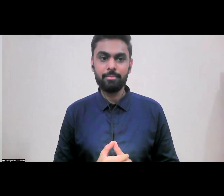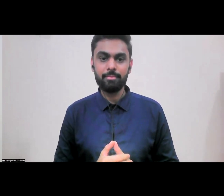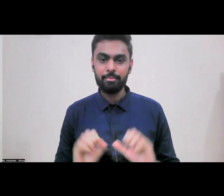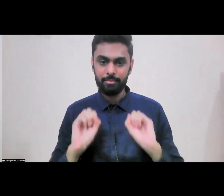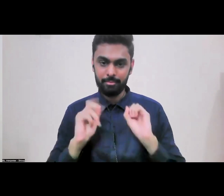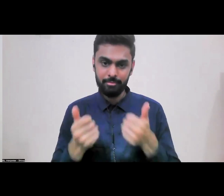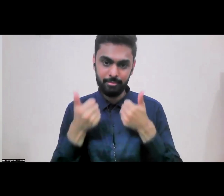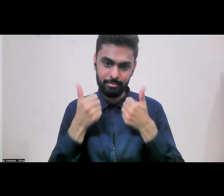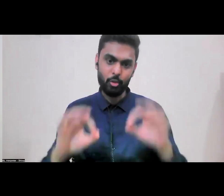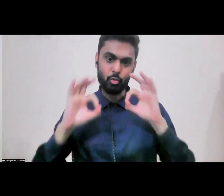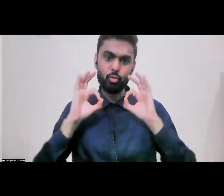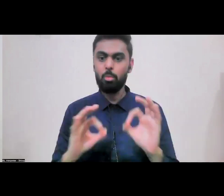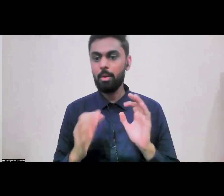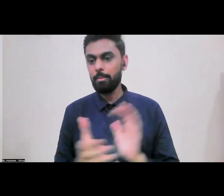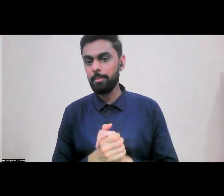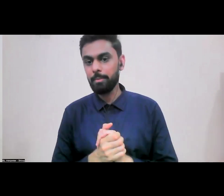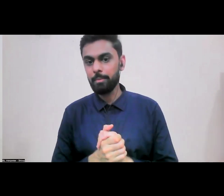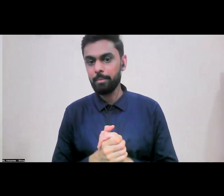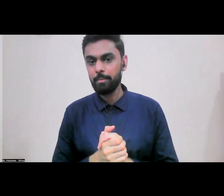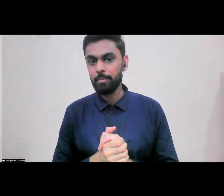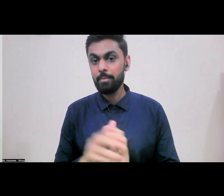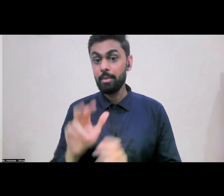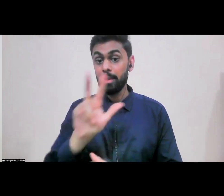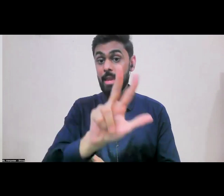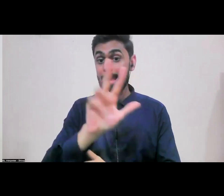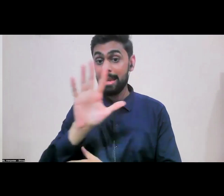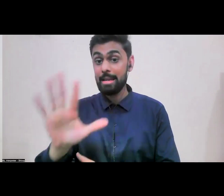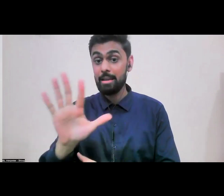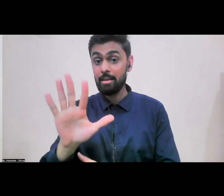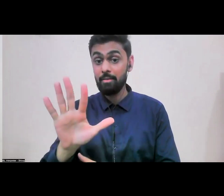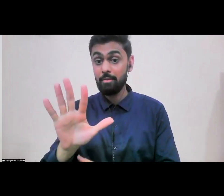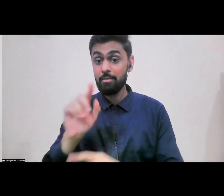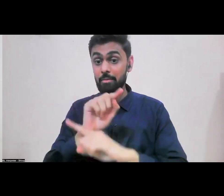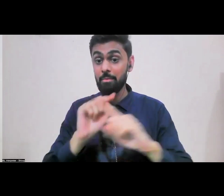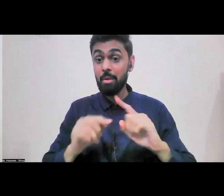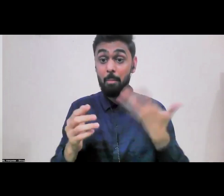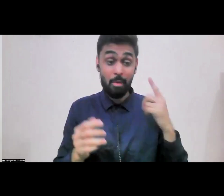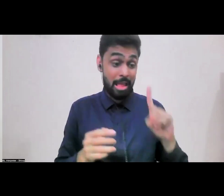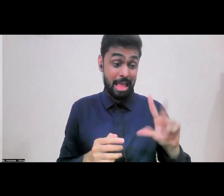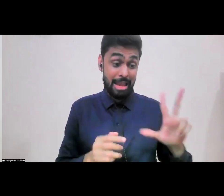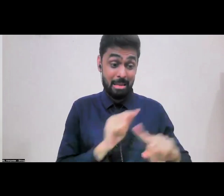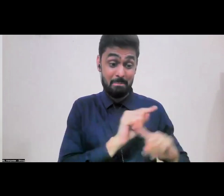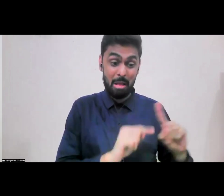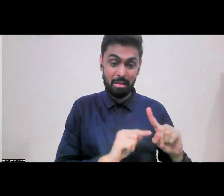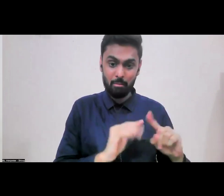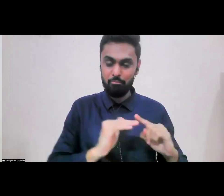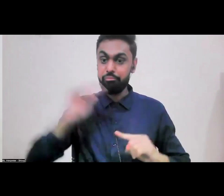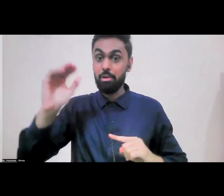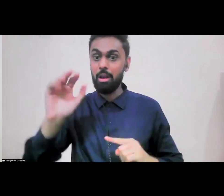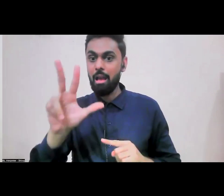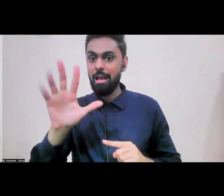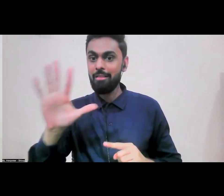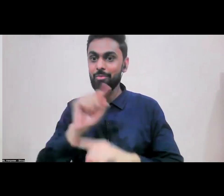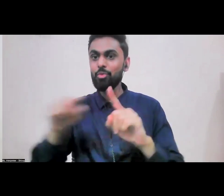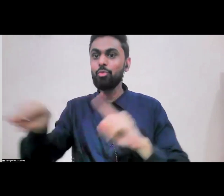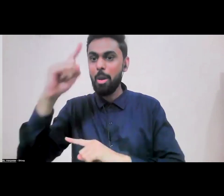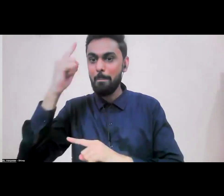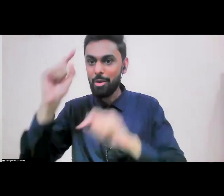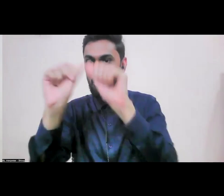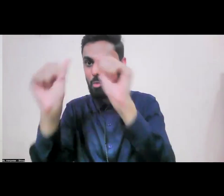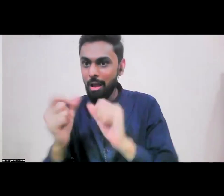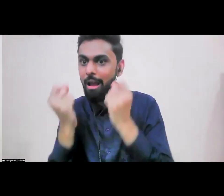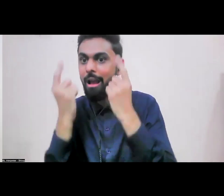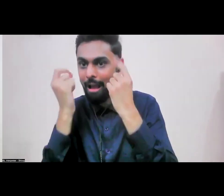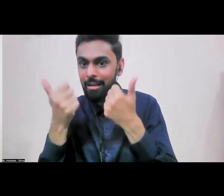Okay, super. So 85%, it's an increase from 18% to 85%. Now you're understanding mental model. No